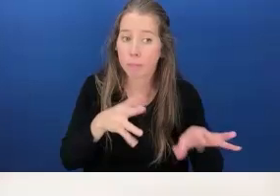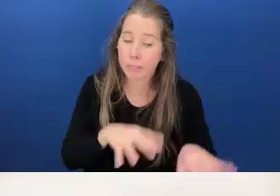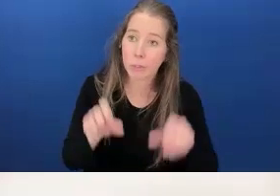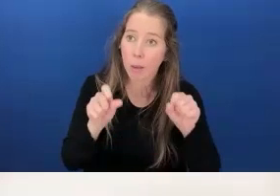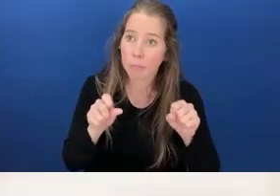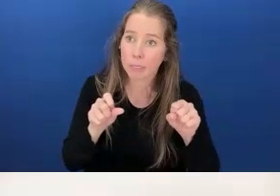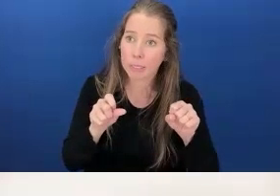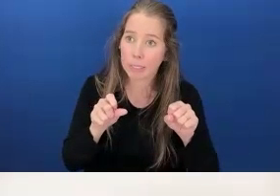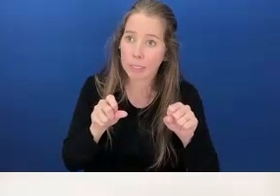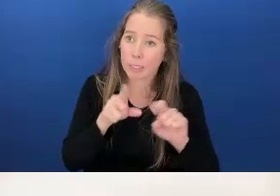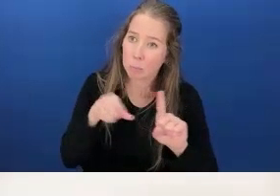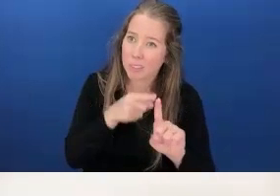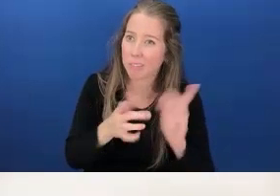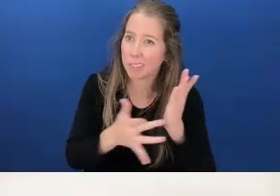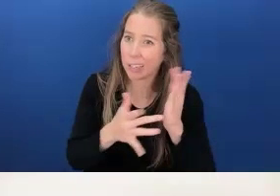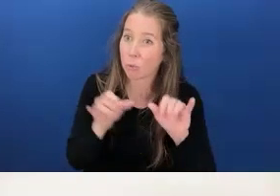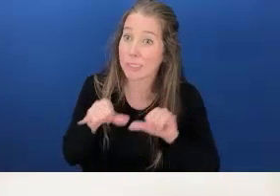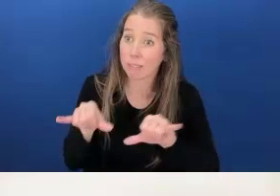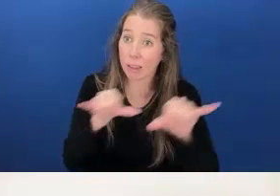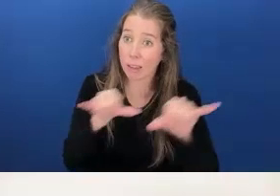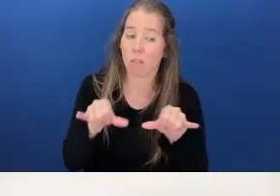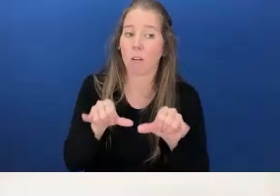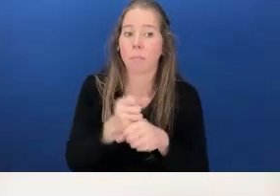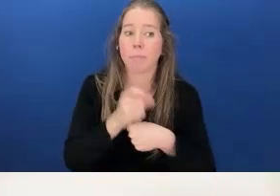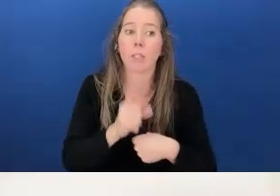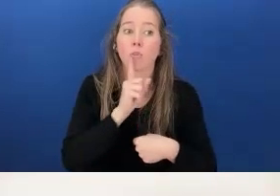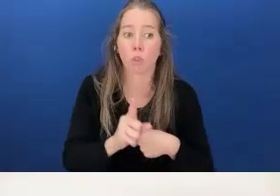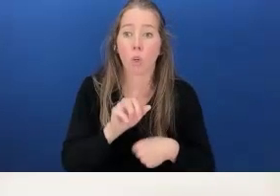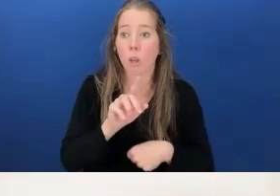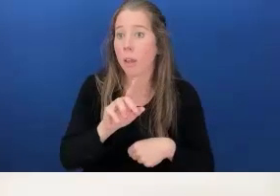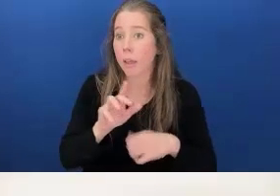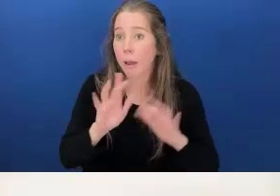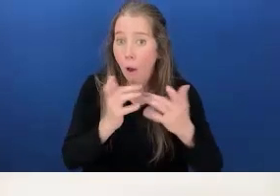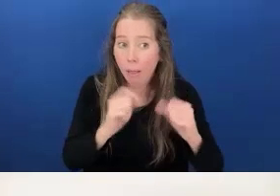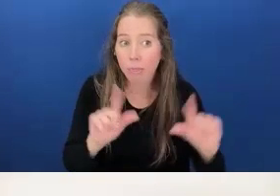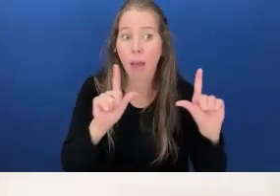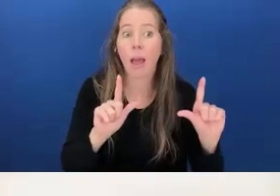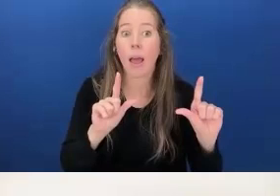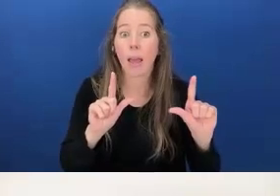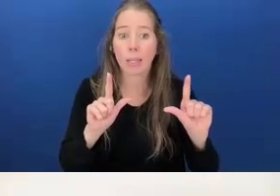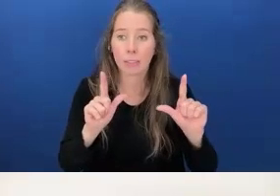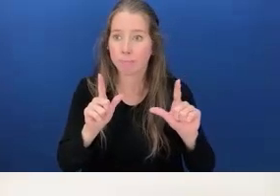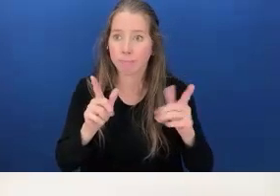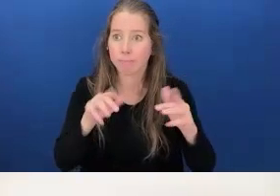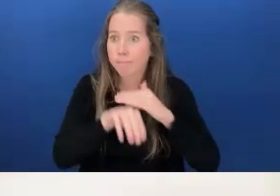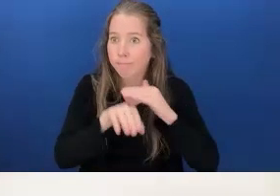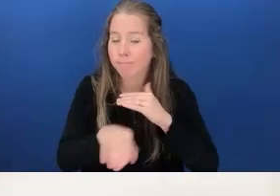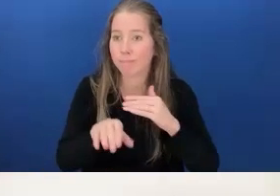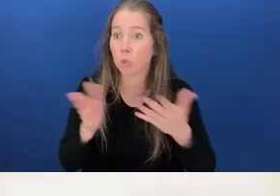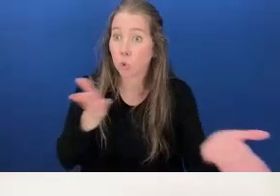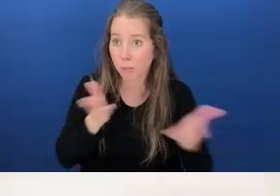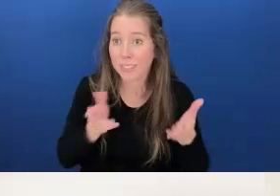technical standard for making accessible web information and services. And so that